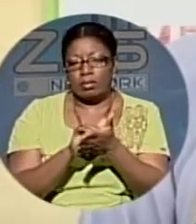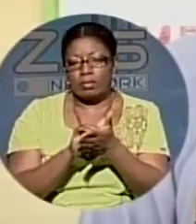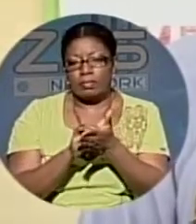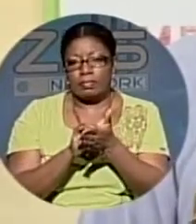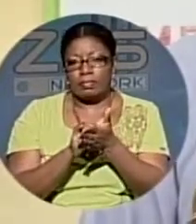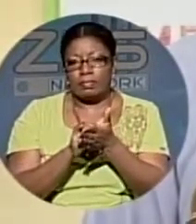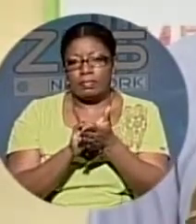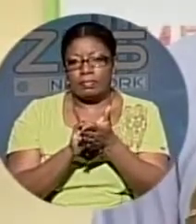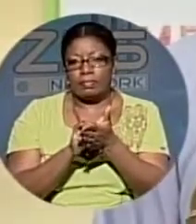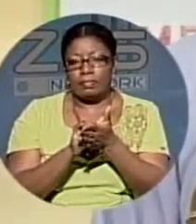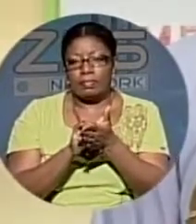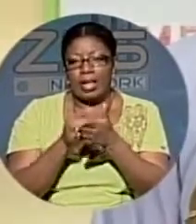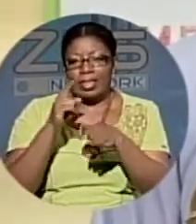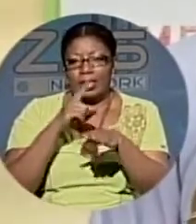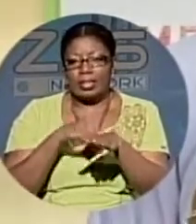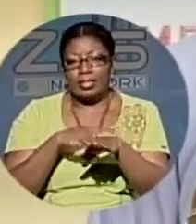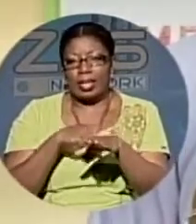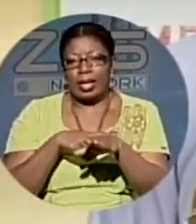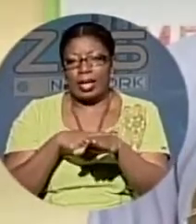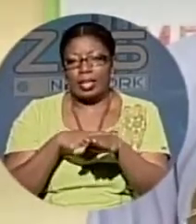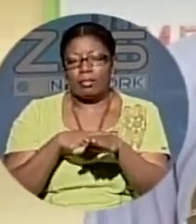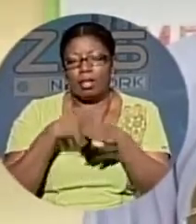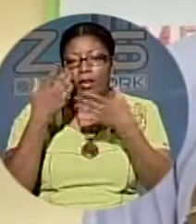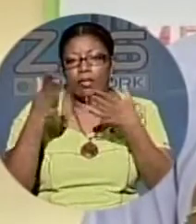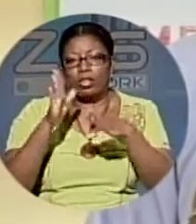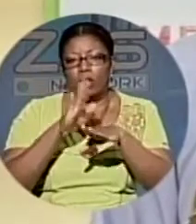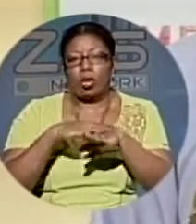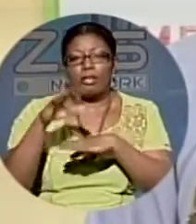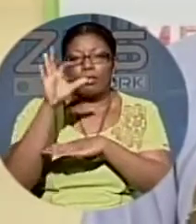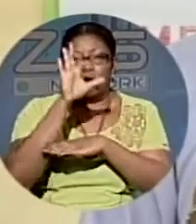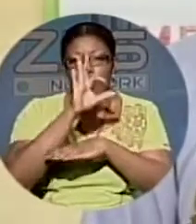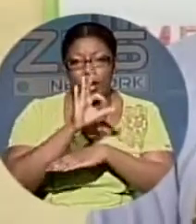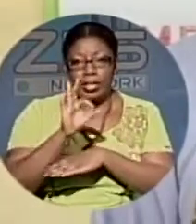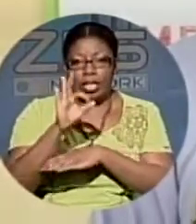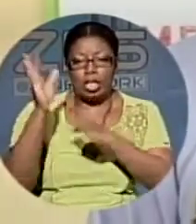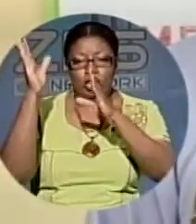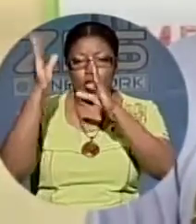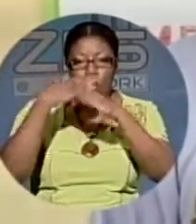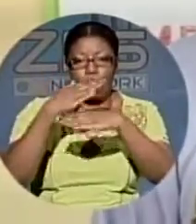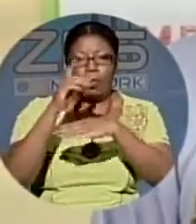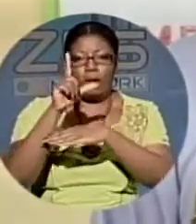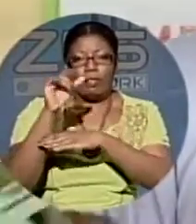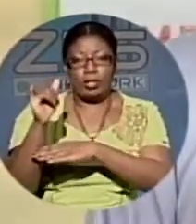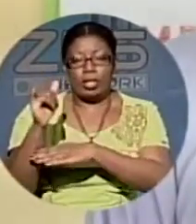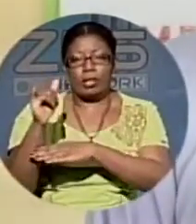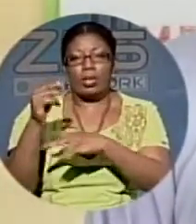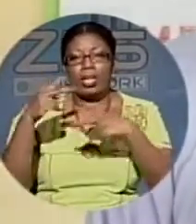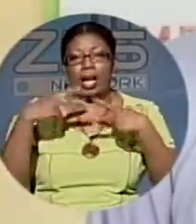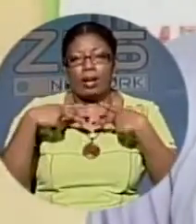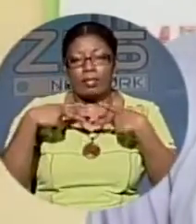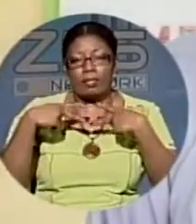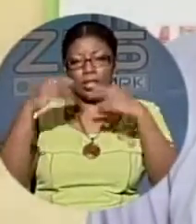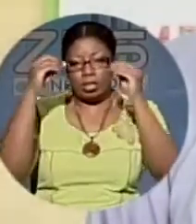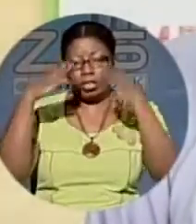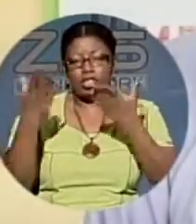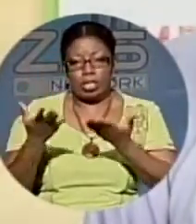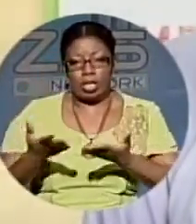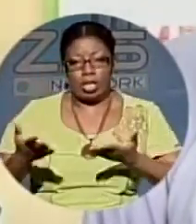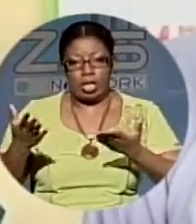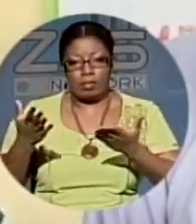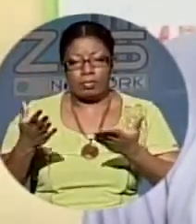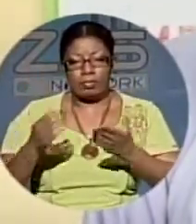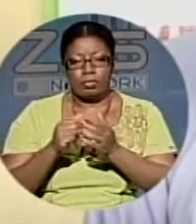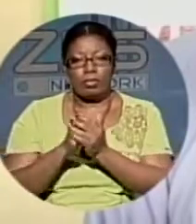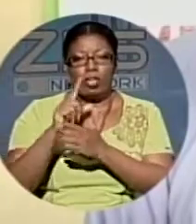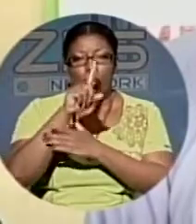that the time ends on Friday. So hopefully we will have those persons here. When you say you've been given